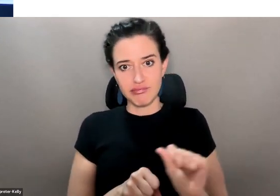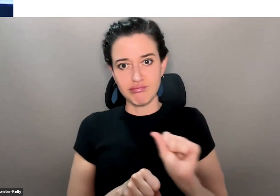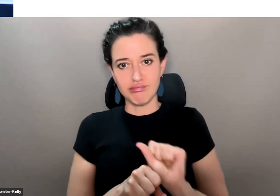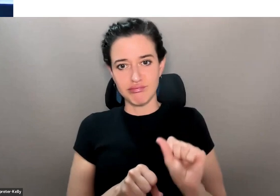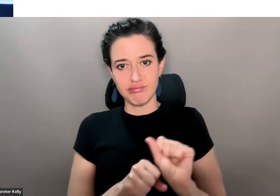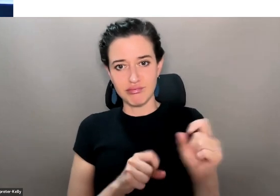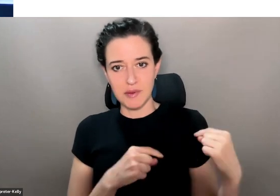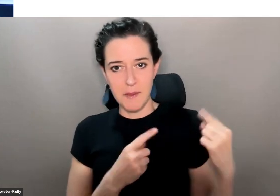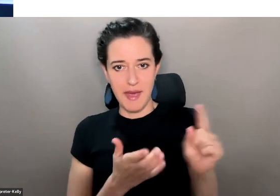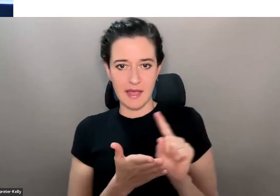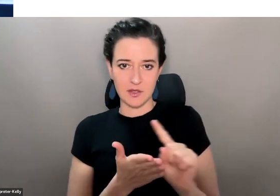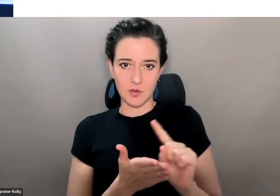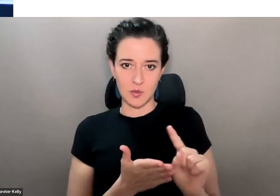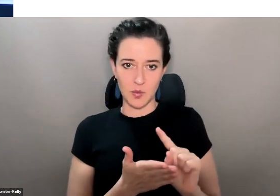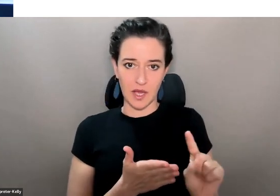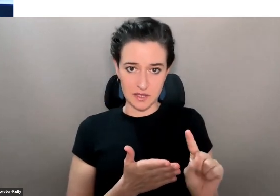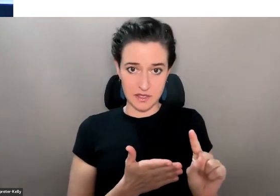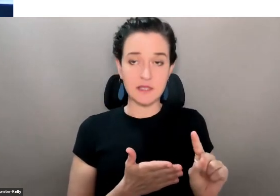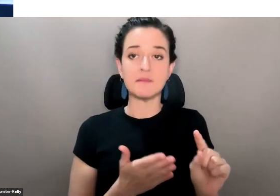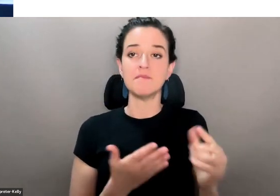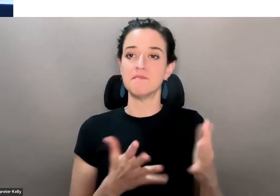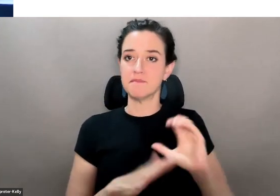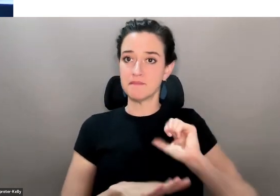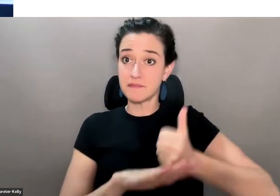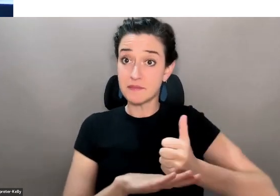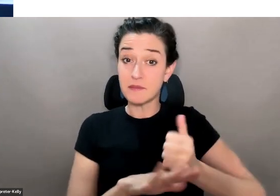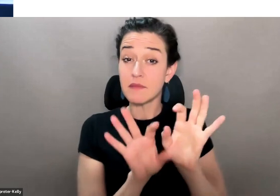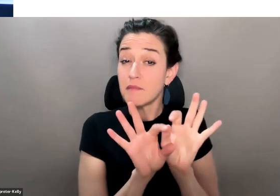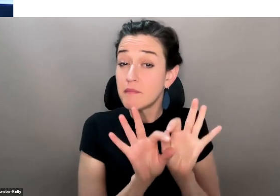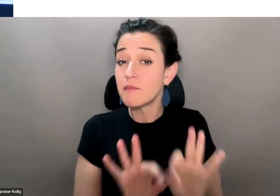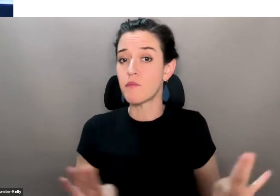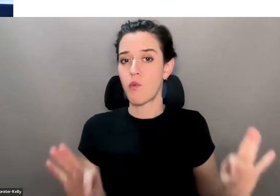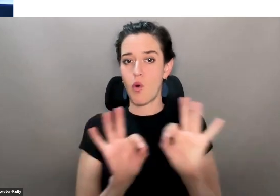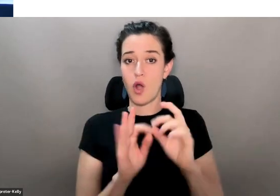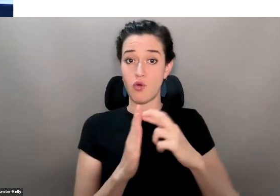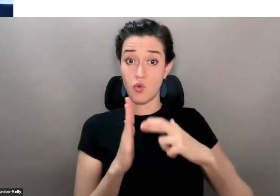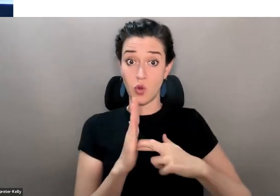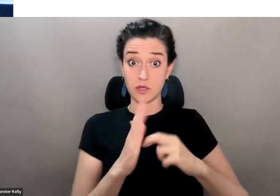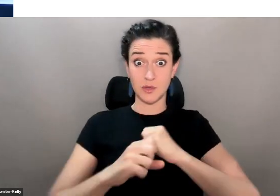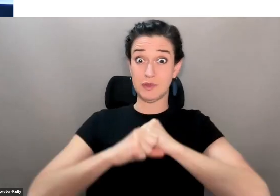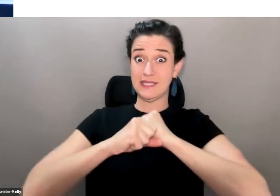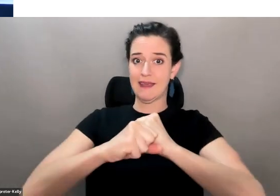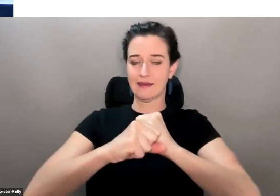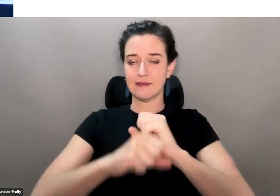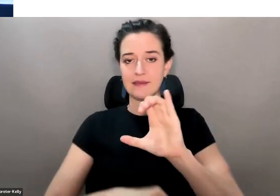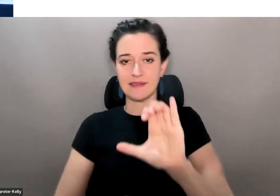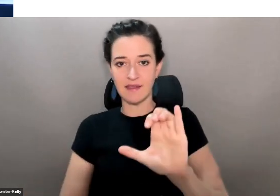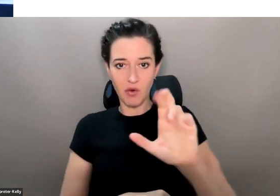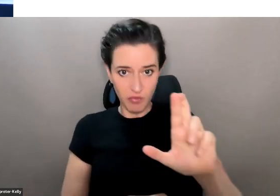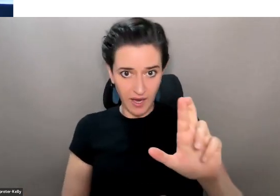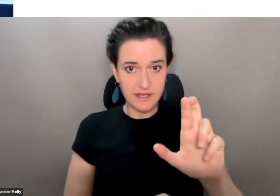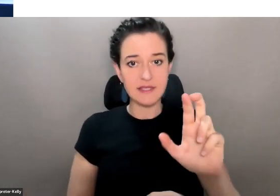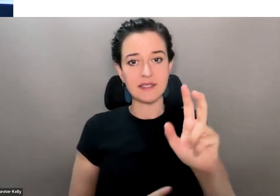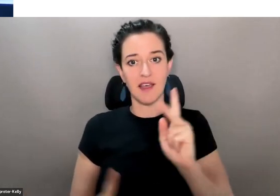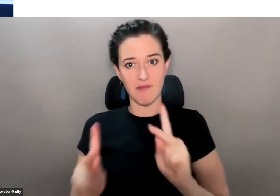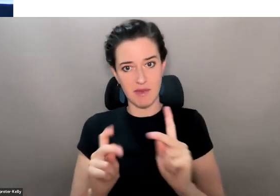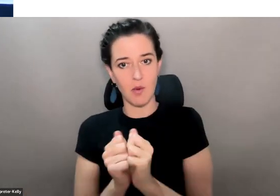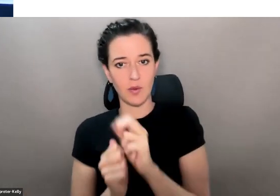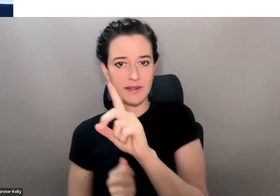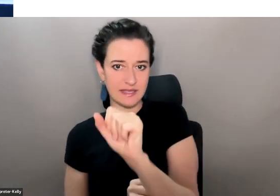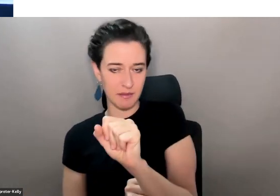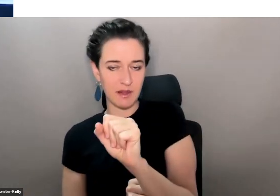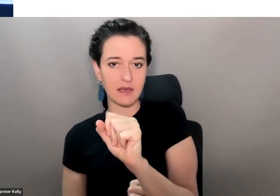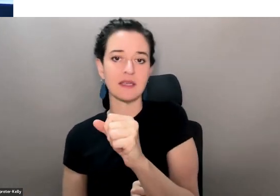of critical final rules to protect the civil rights of people with disabilities in healthcare and human services